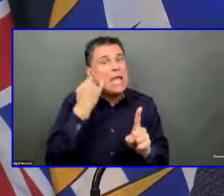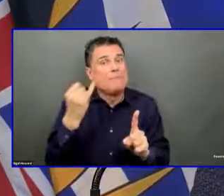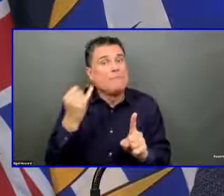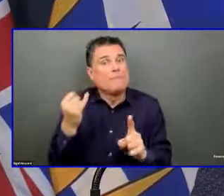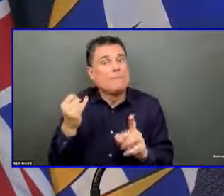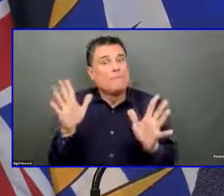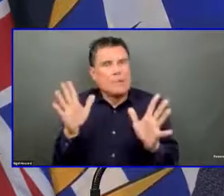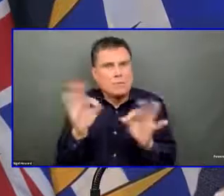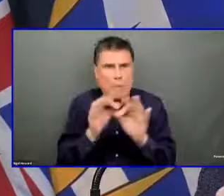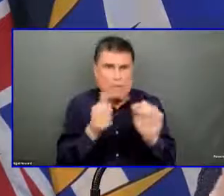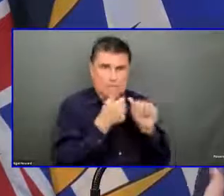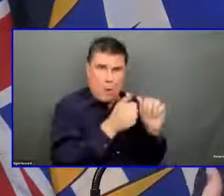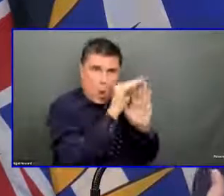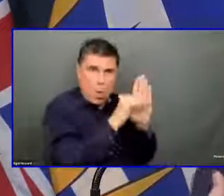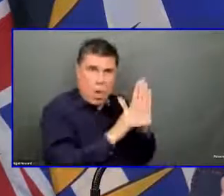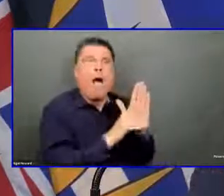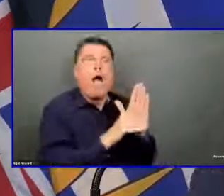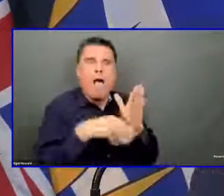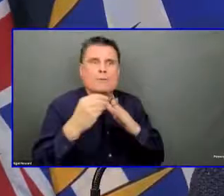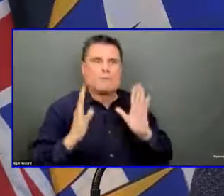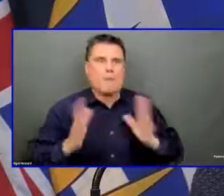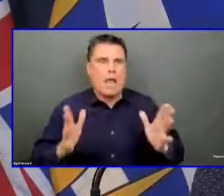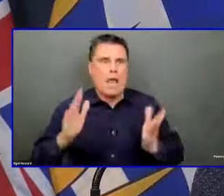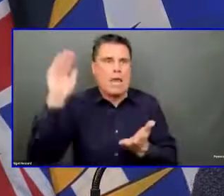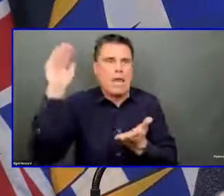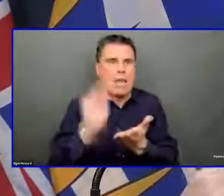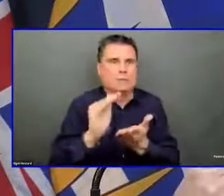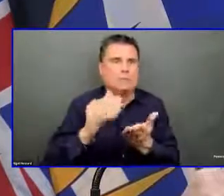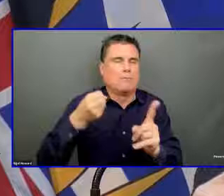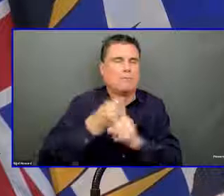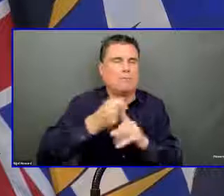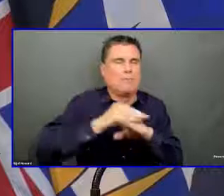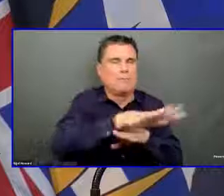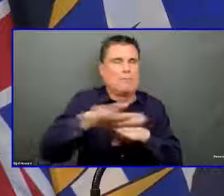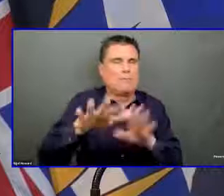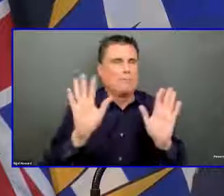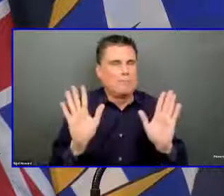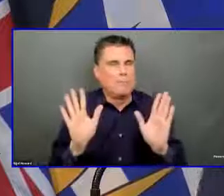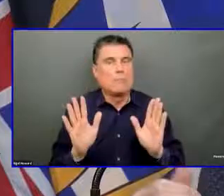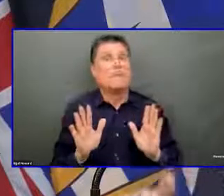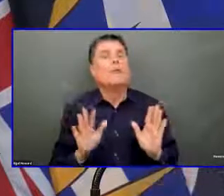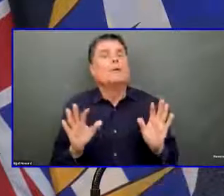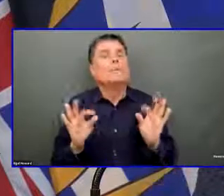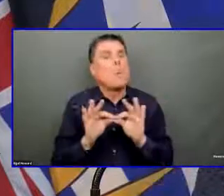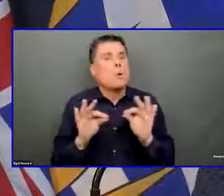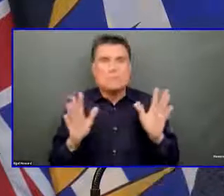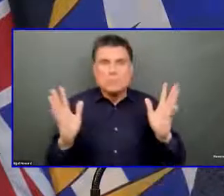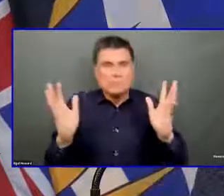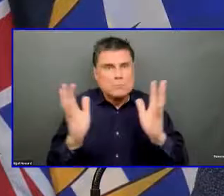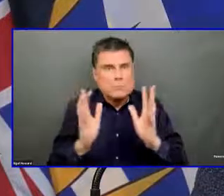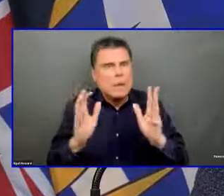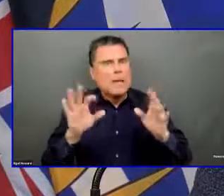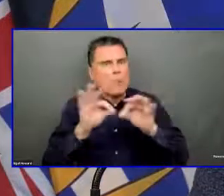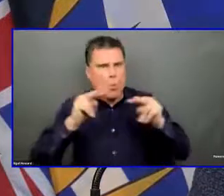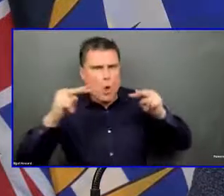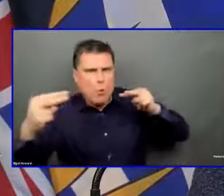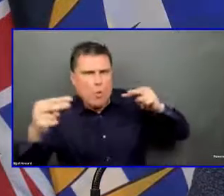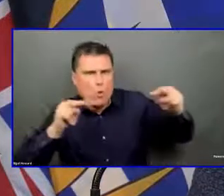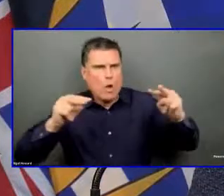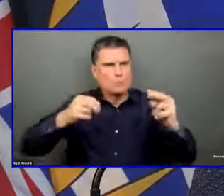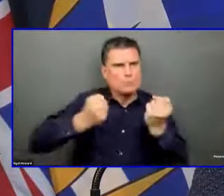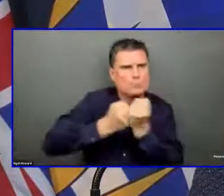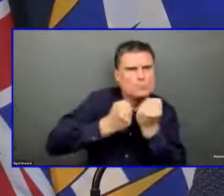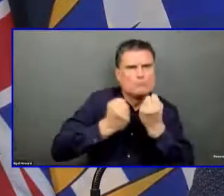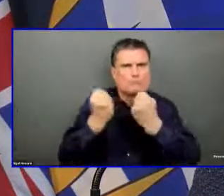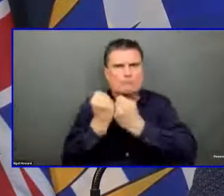case management, making sure people can effectively isolate, and we can support you to do that, and the contact tracing and contact